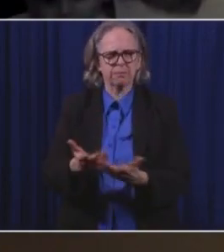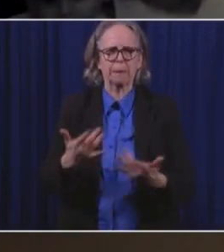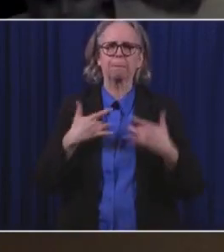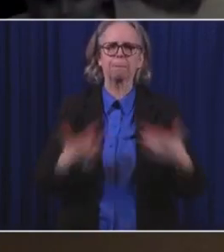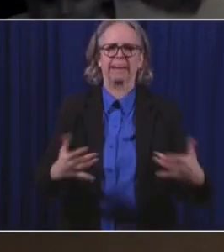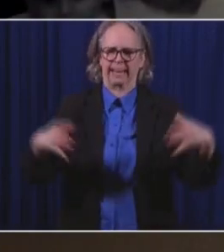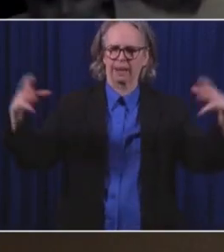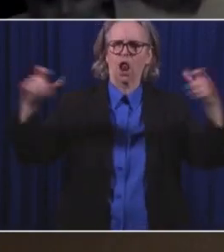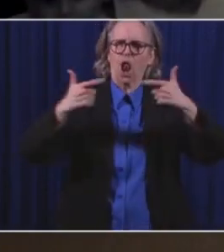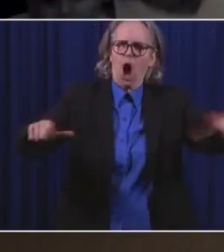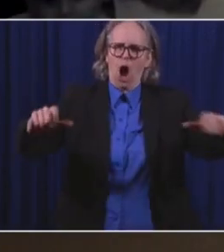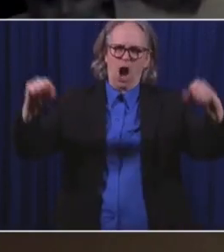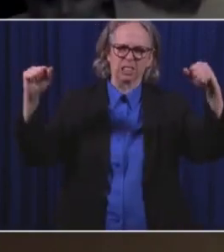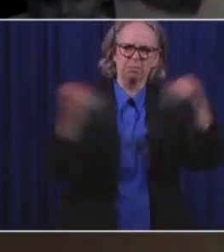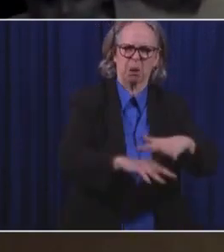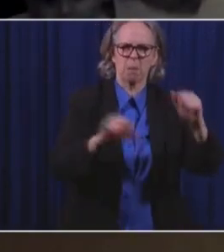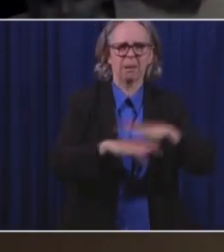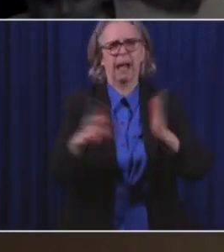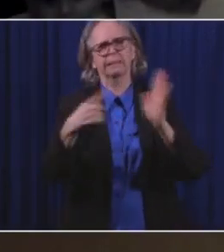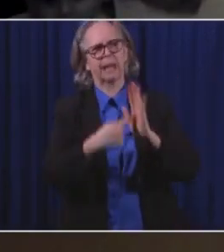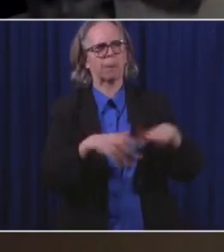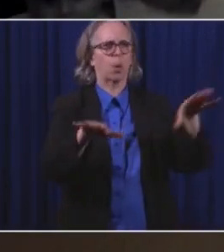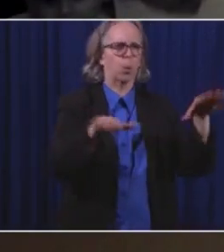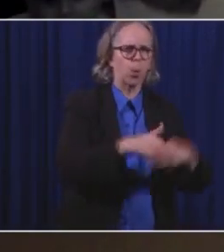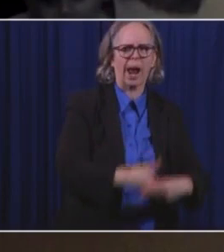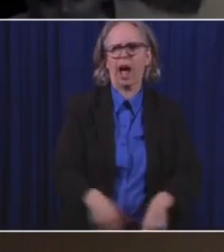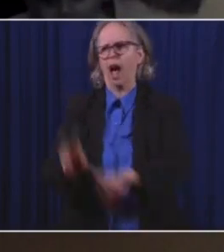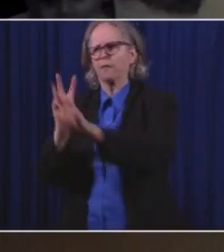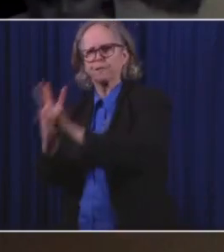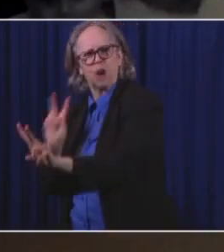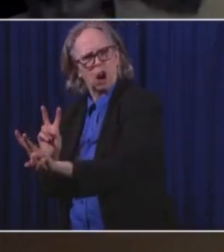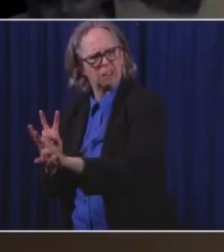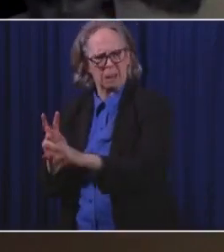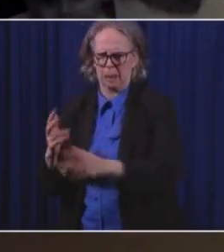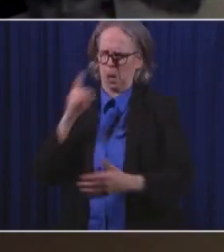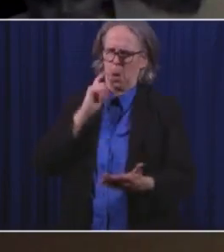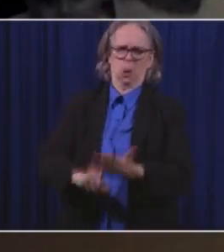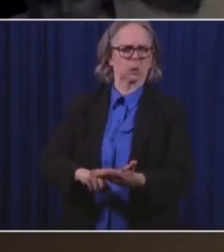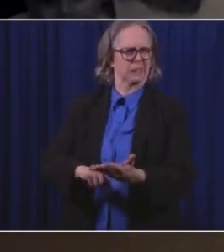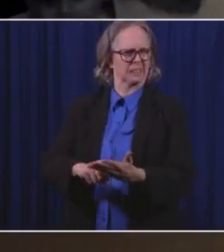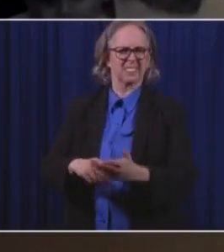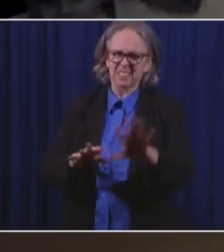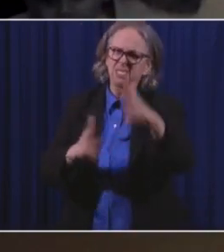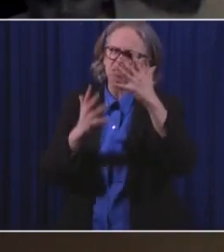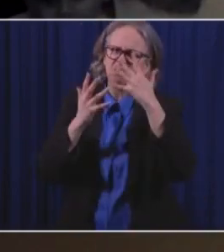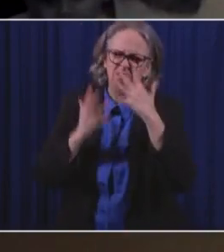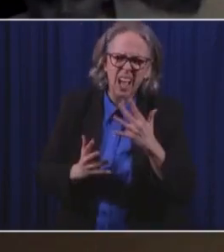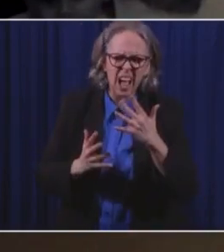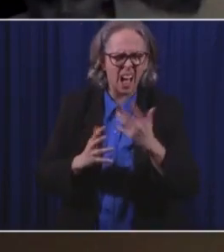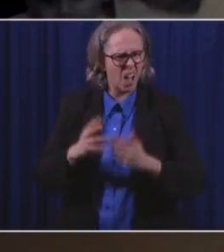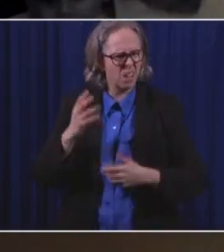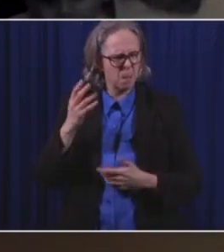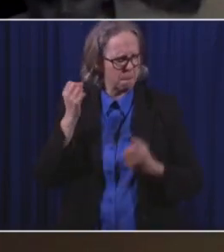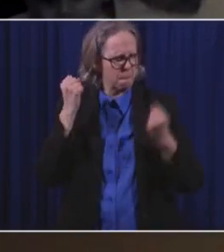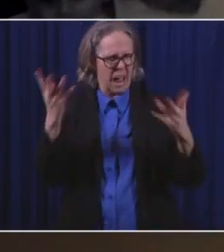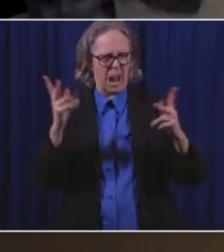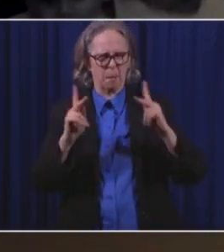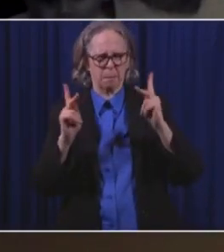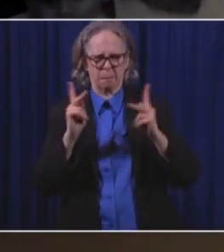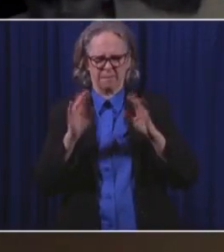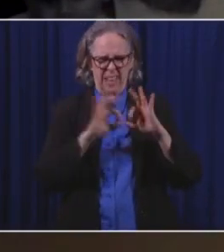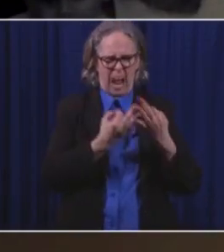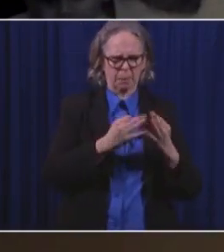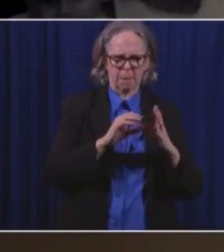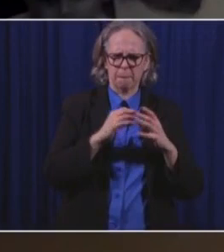other mass gatherings. So it's unfortunate when we see that because we see multiple family members, multiple friends that